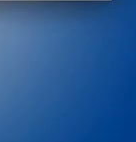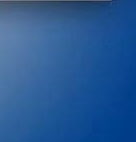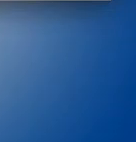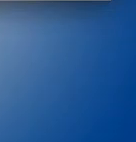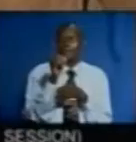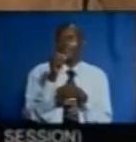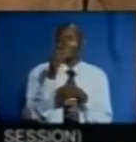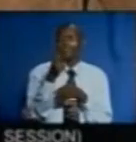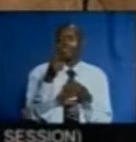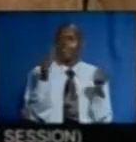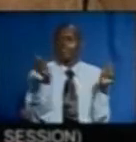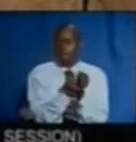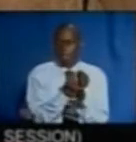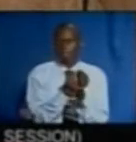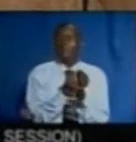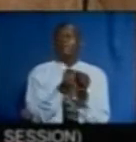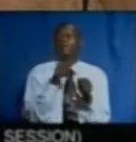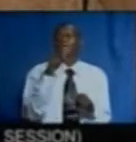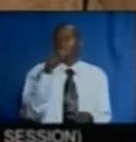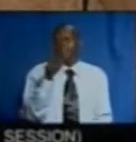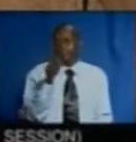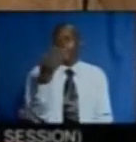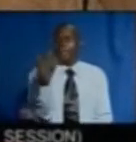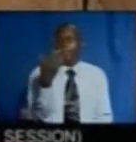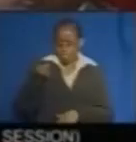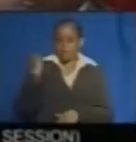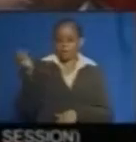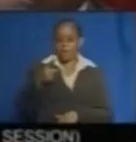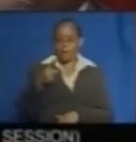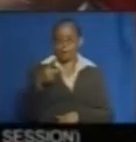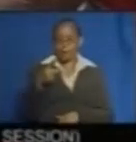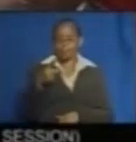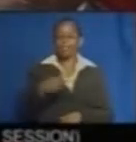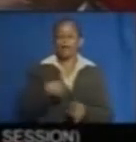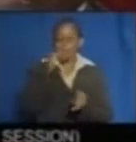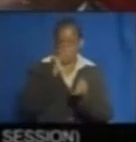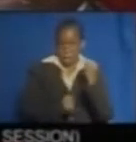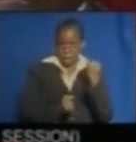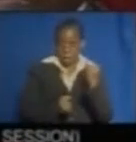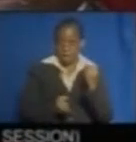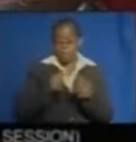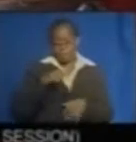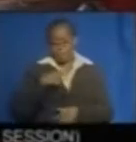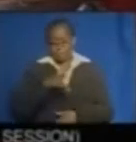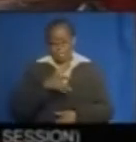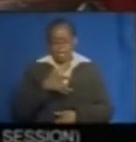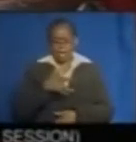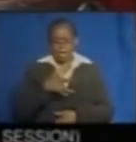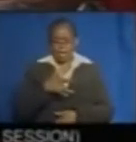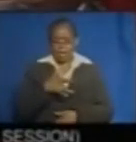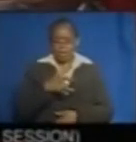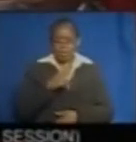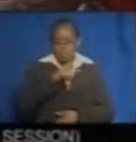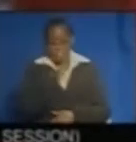commission further chided Parliament, saying that the same House had set the remuneration of the commissioners. Funny that yesterday the same MPs did not seem to